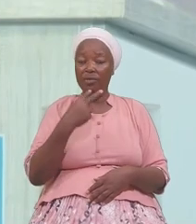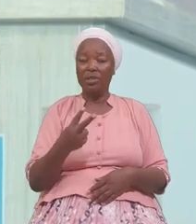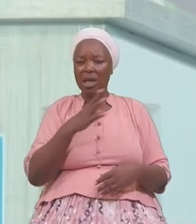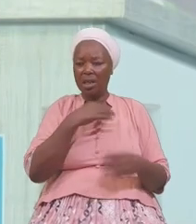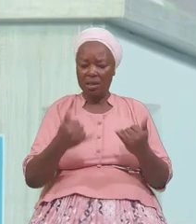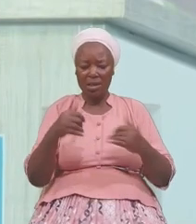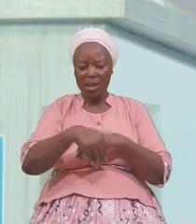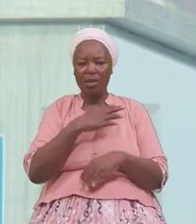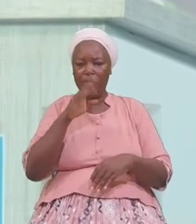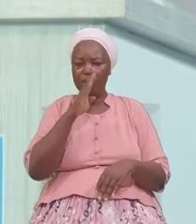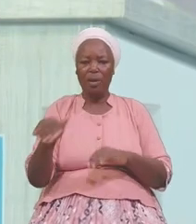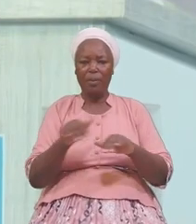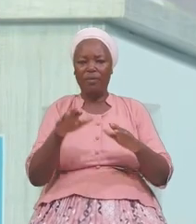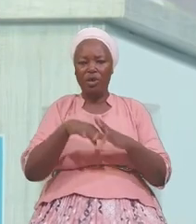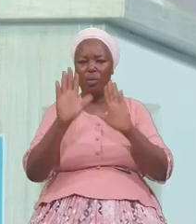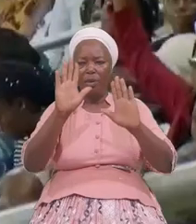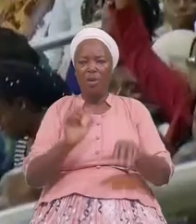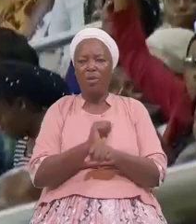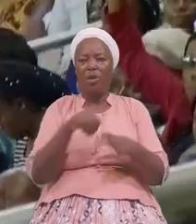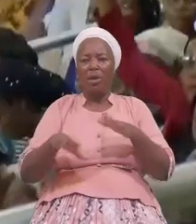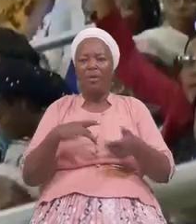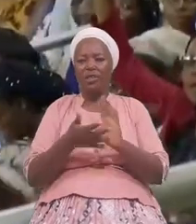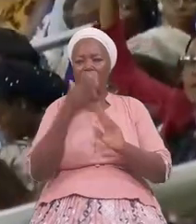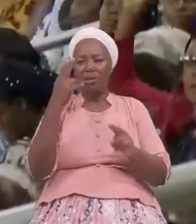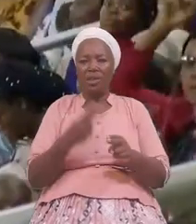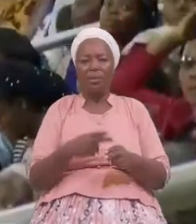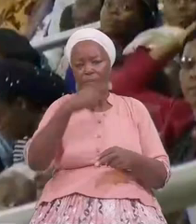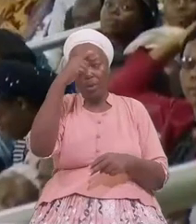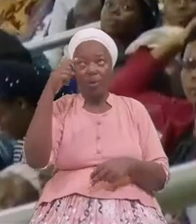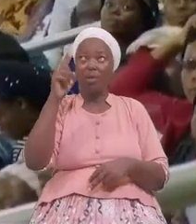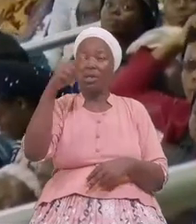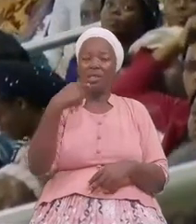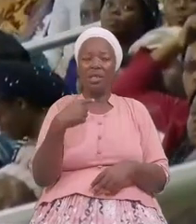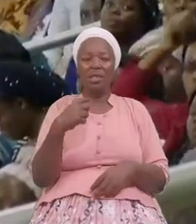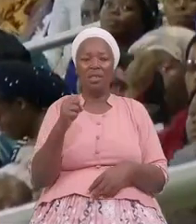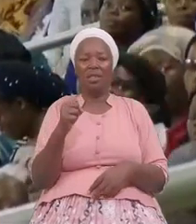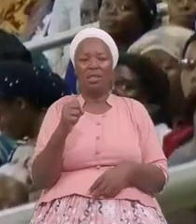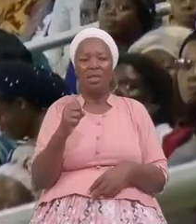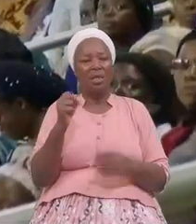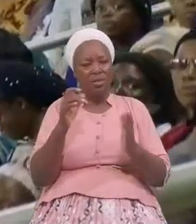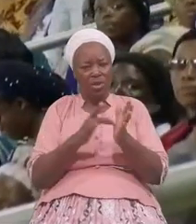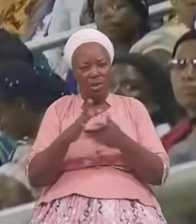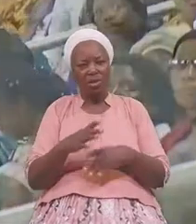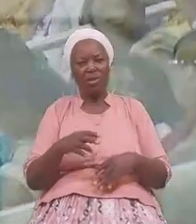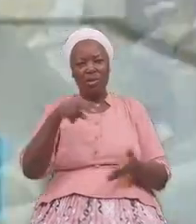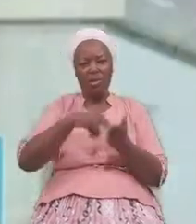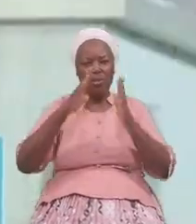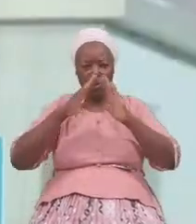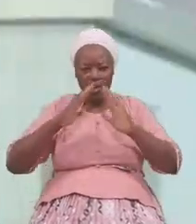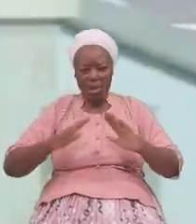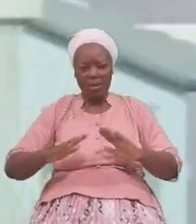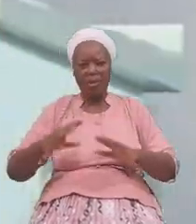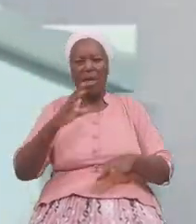be a performance of miracle in your life, because it says Jesus stood still and